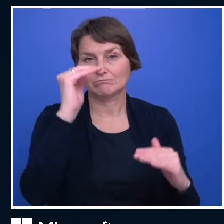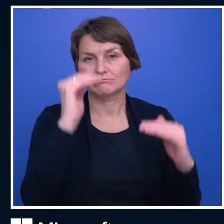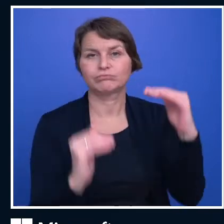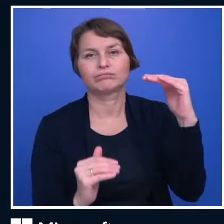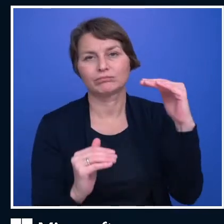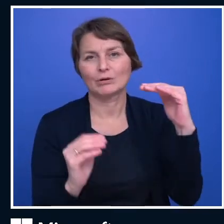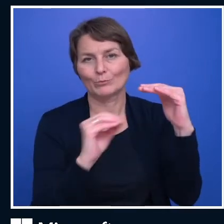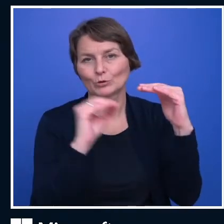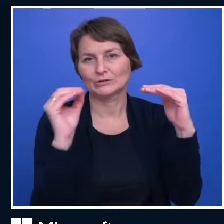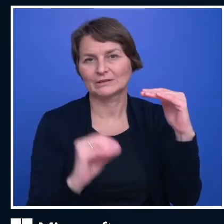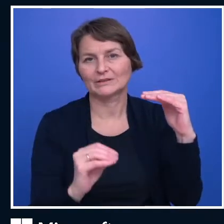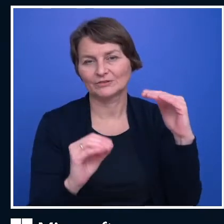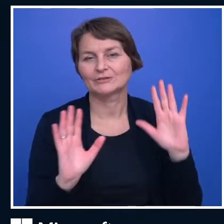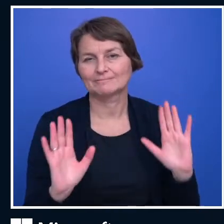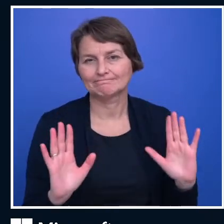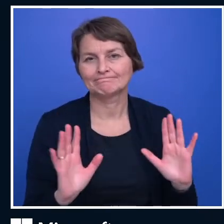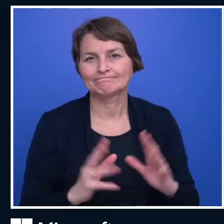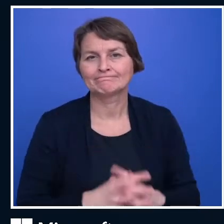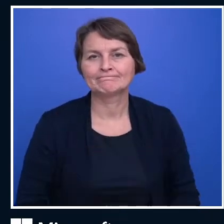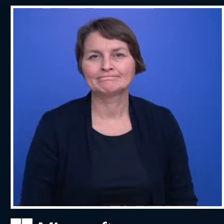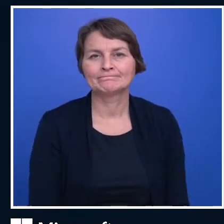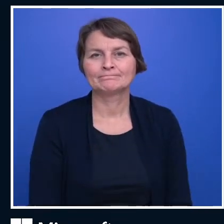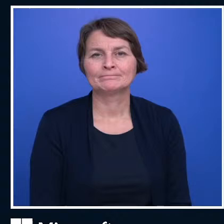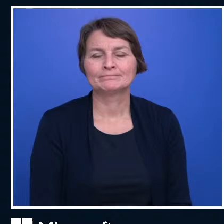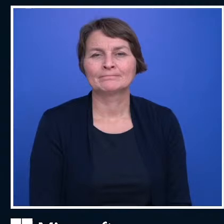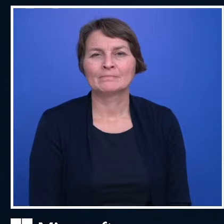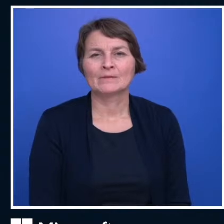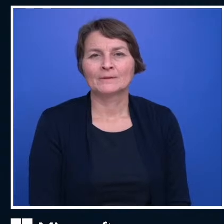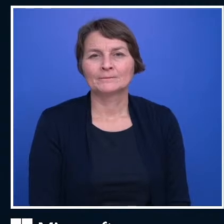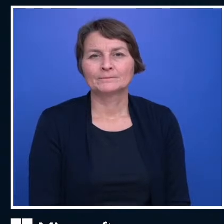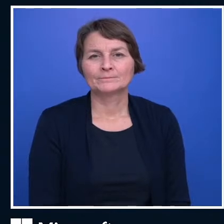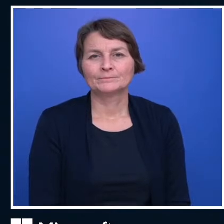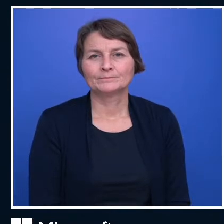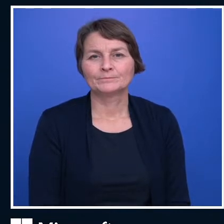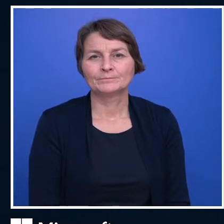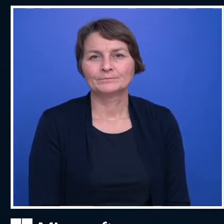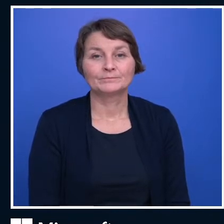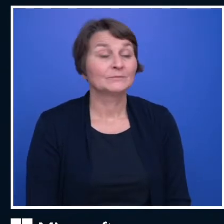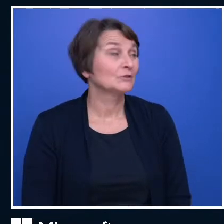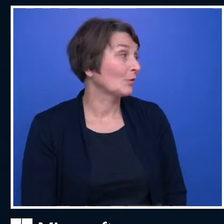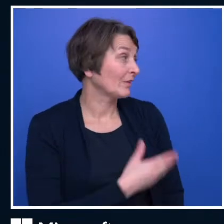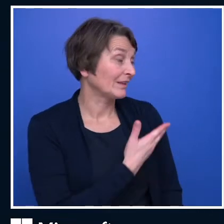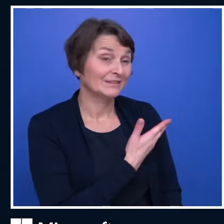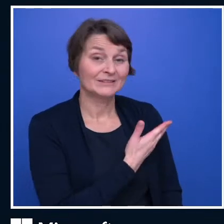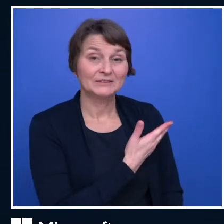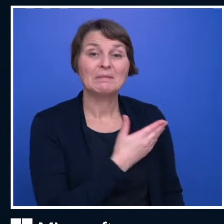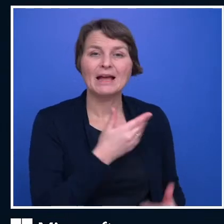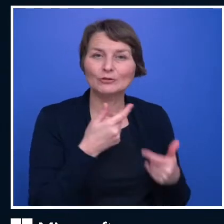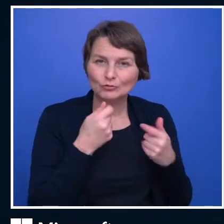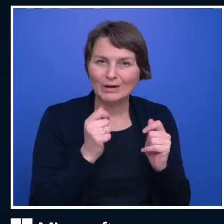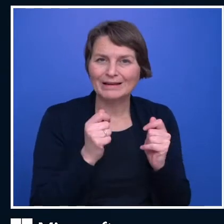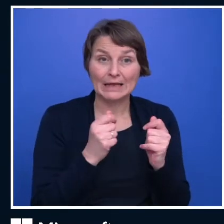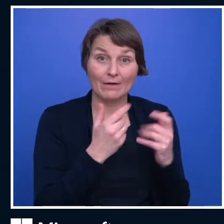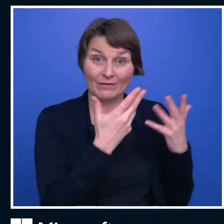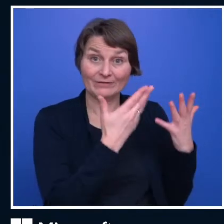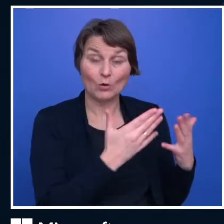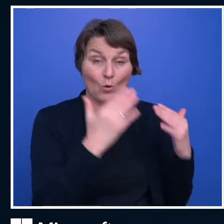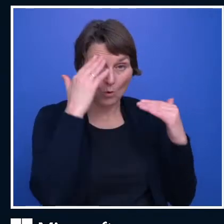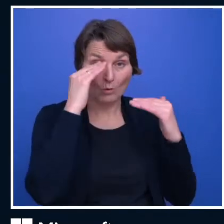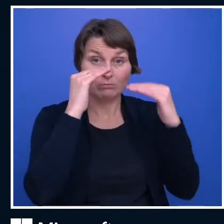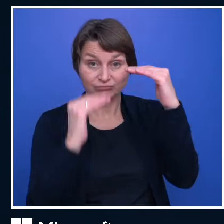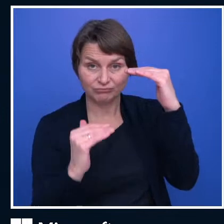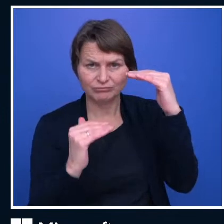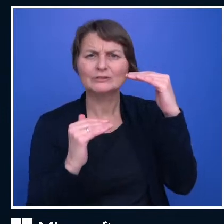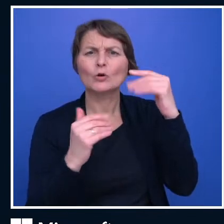great a disparity which I have. So I'll try to improve it now. So this